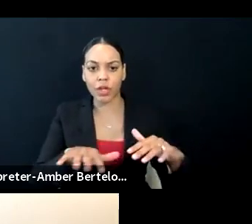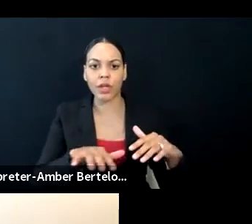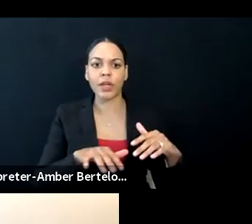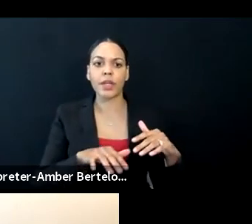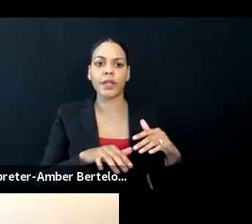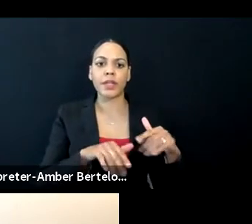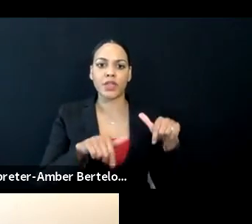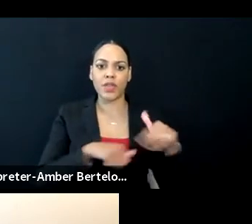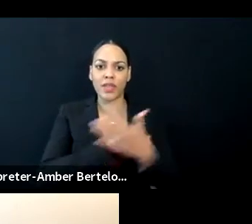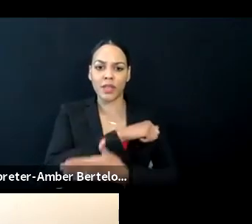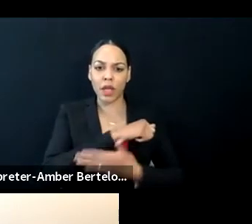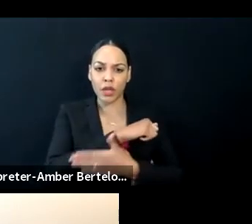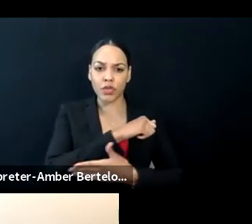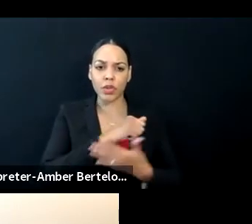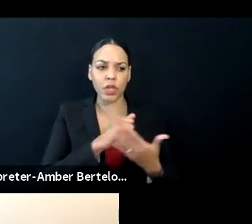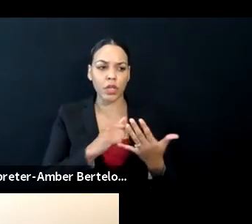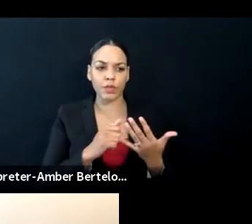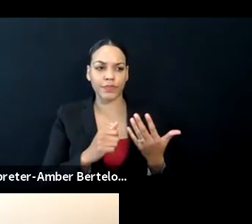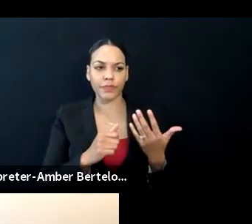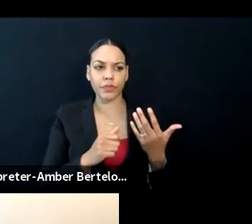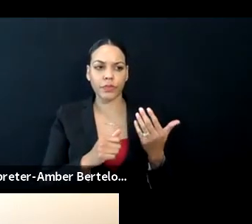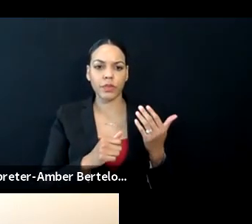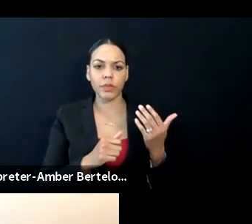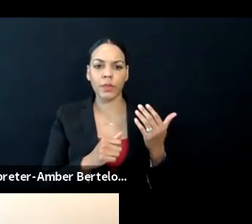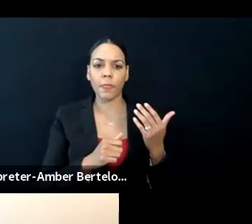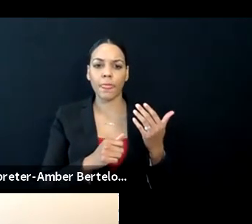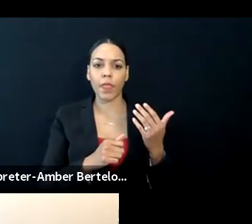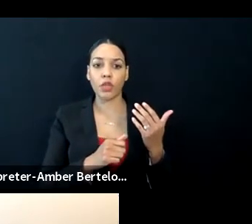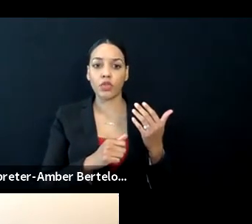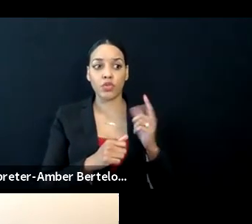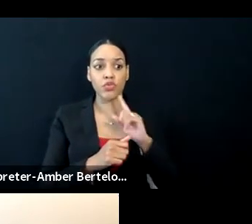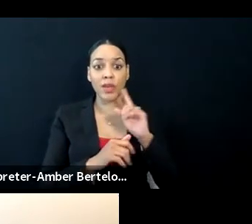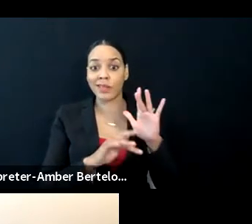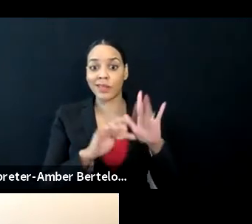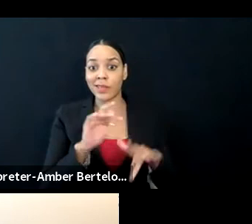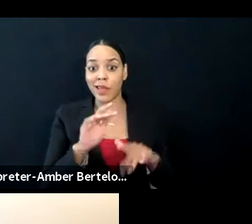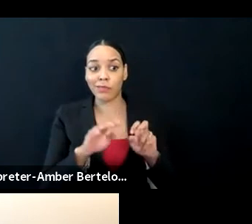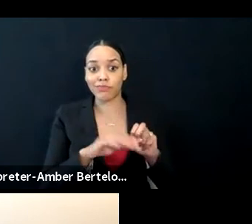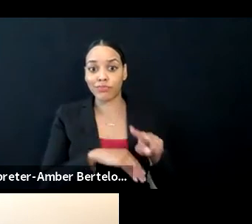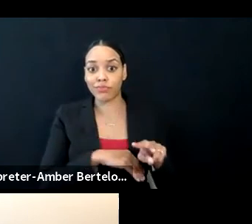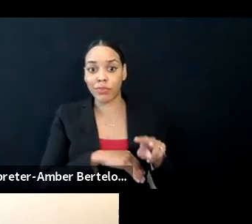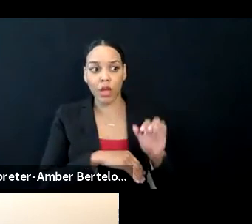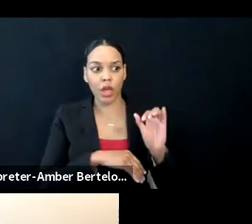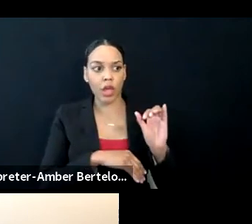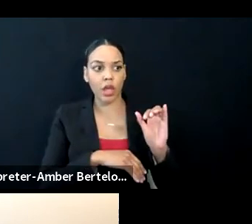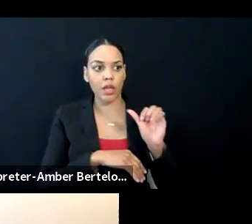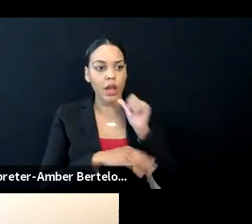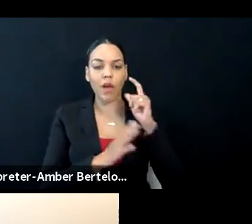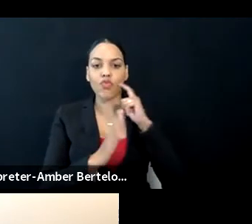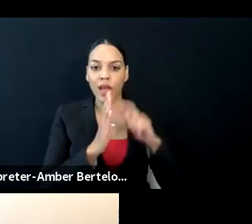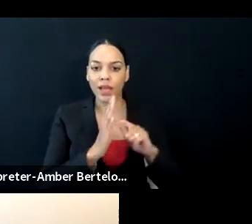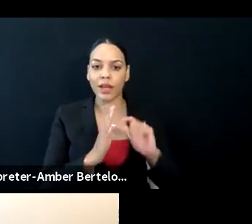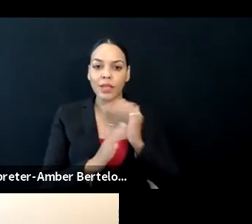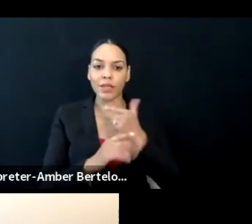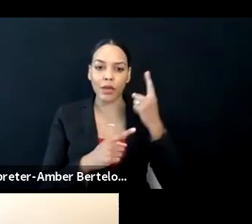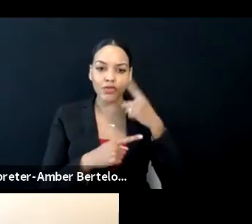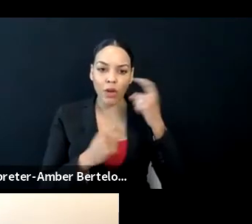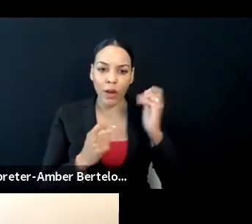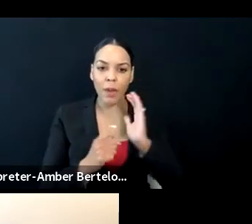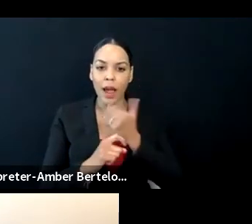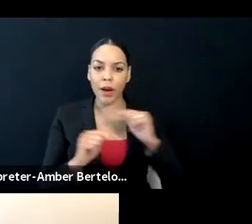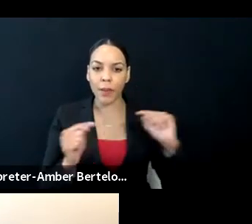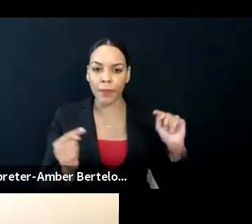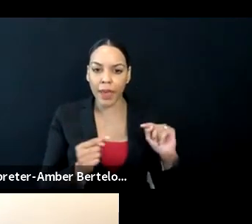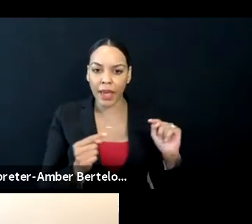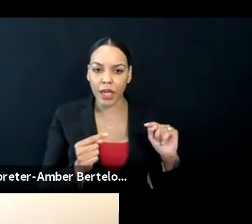And to skip over the recognition of our trauma and our pain and not recognize it, but yet then